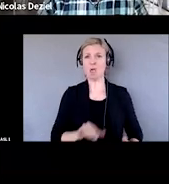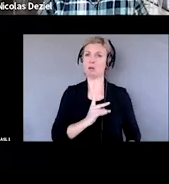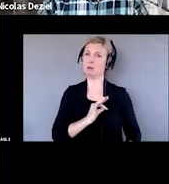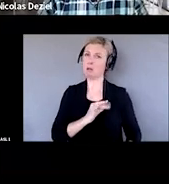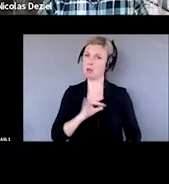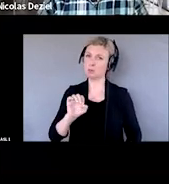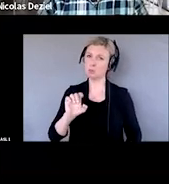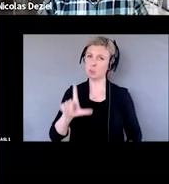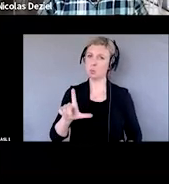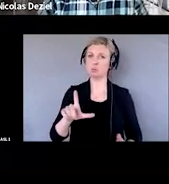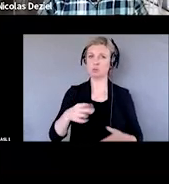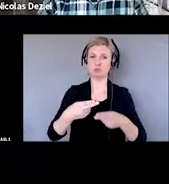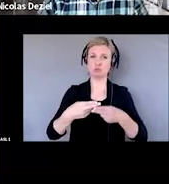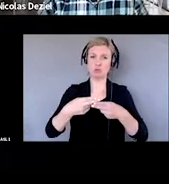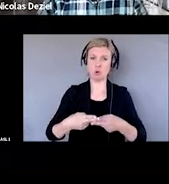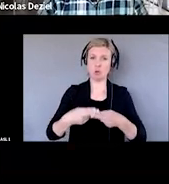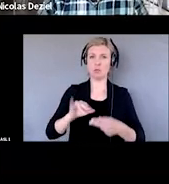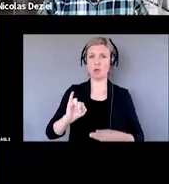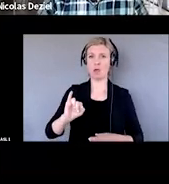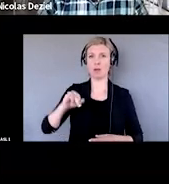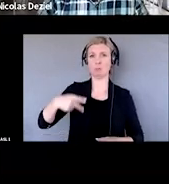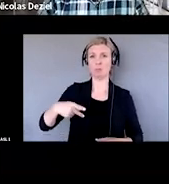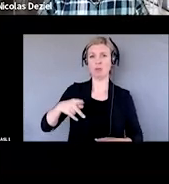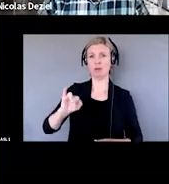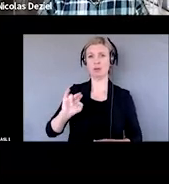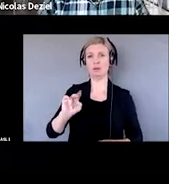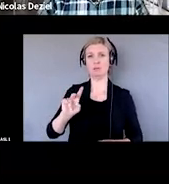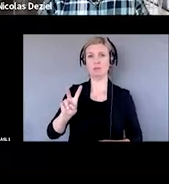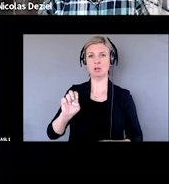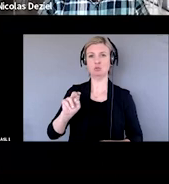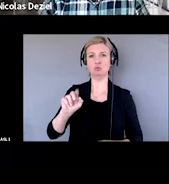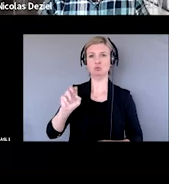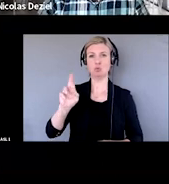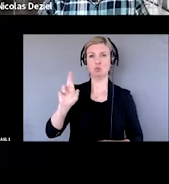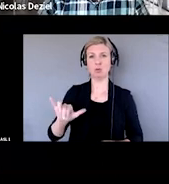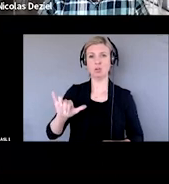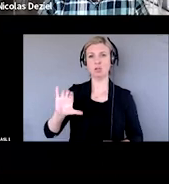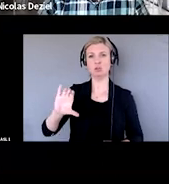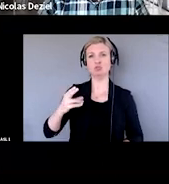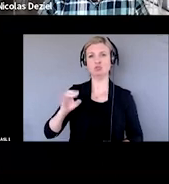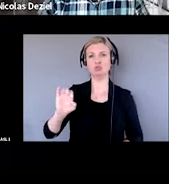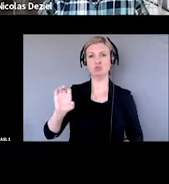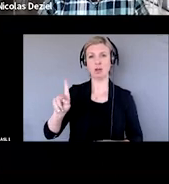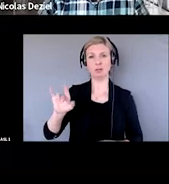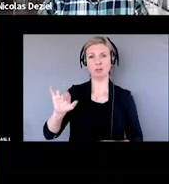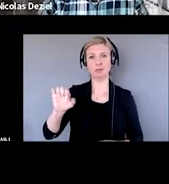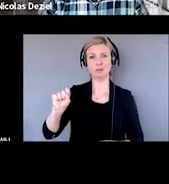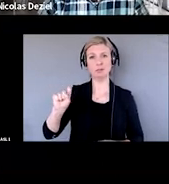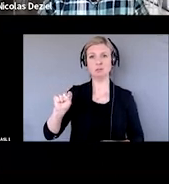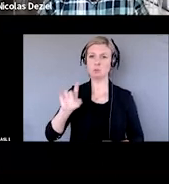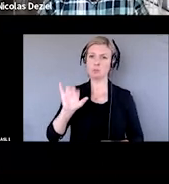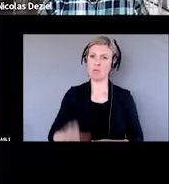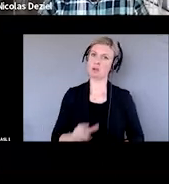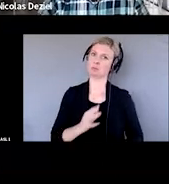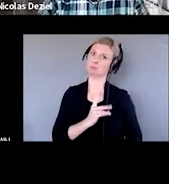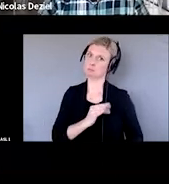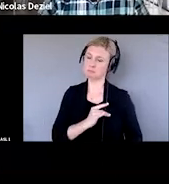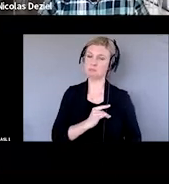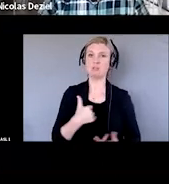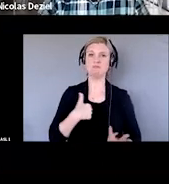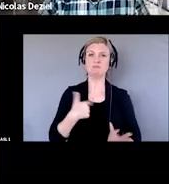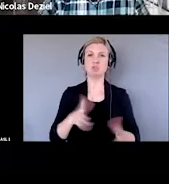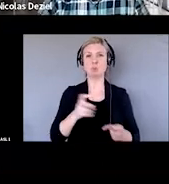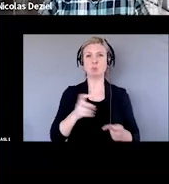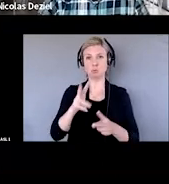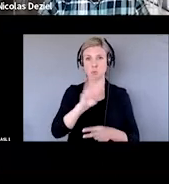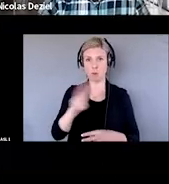IP inventory checklist. What you're seeing on screen, the in-person assistance, this is kind of what the work I do